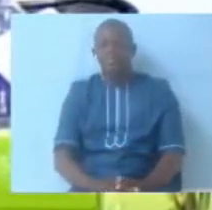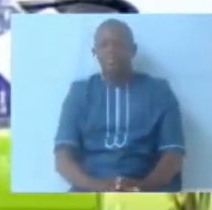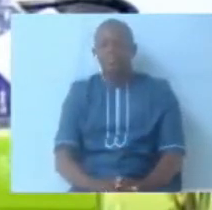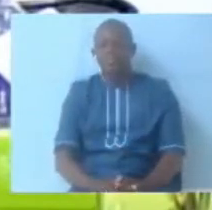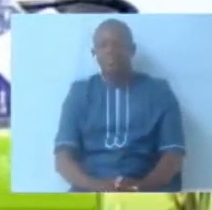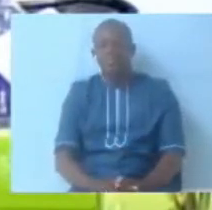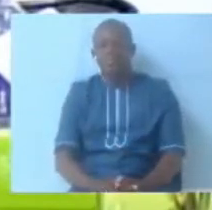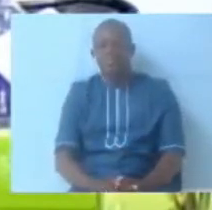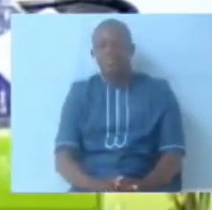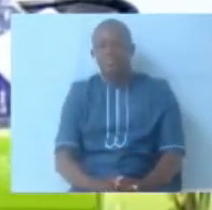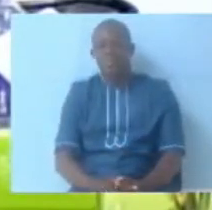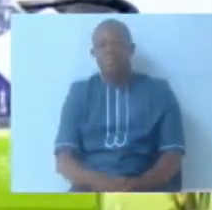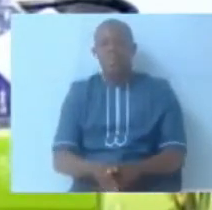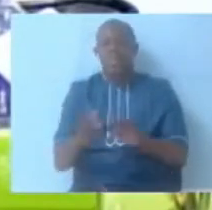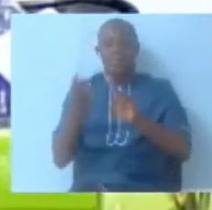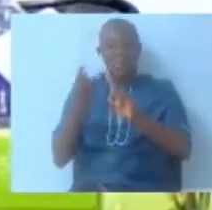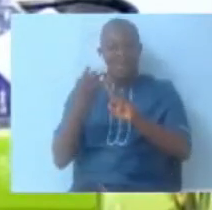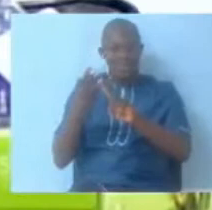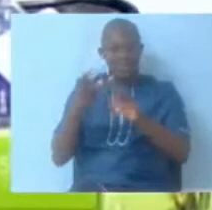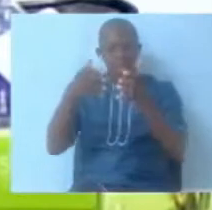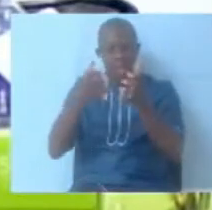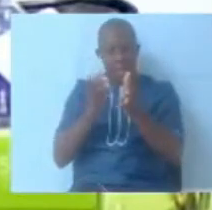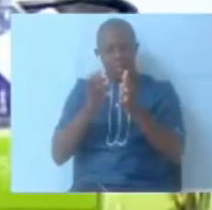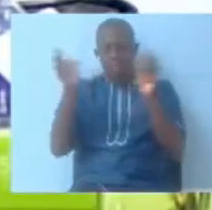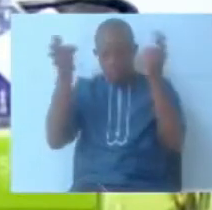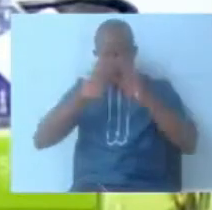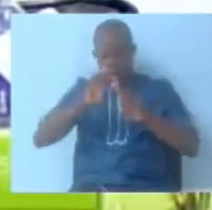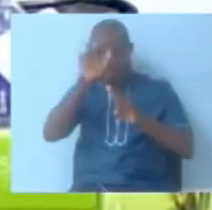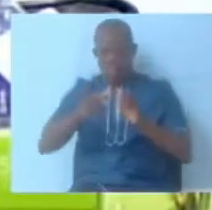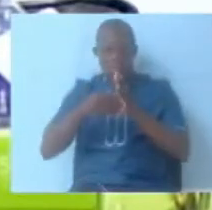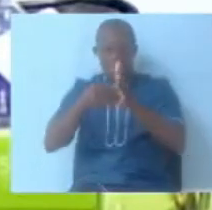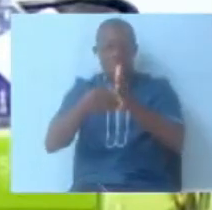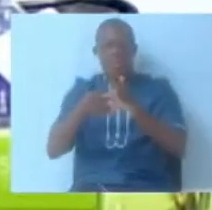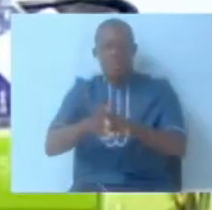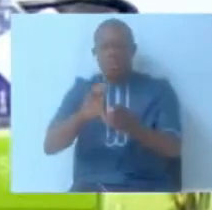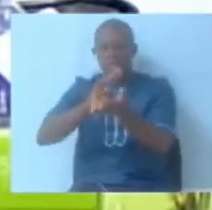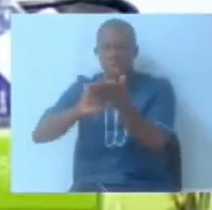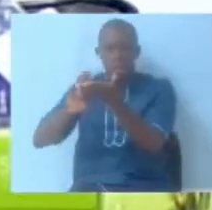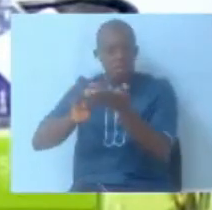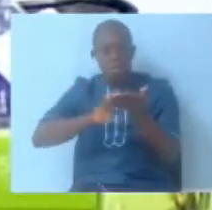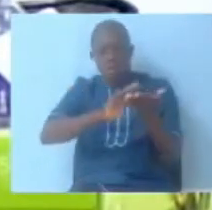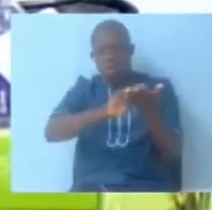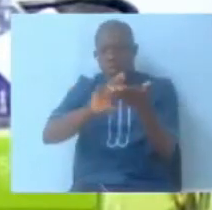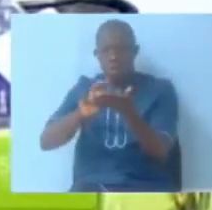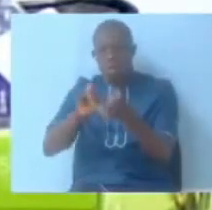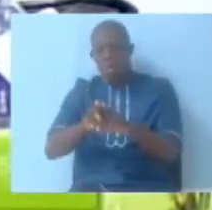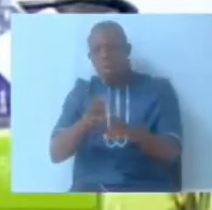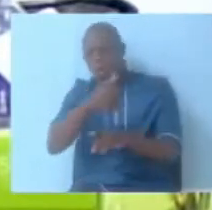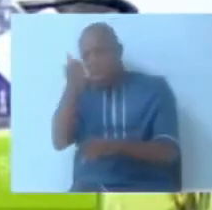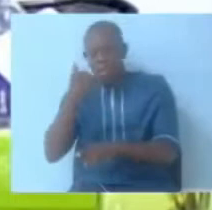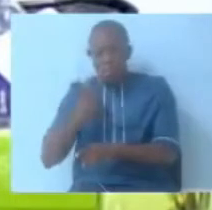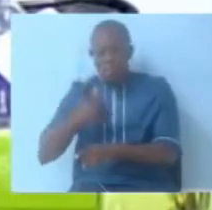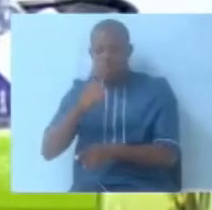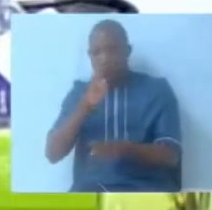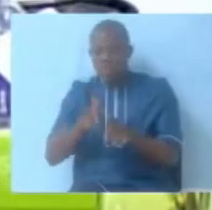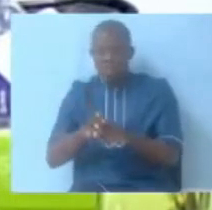la karola. And third class magistrates, these are ordinary lay people who can be mobilized and then appointed